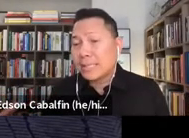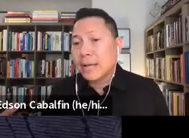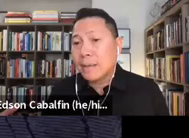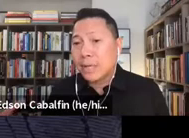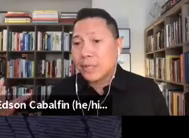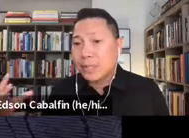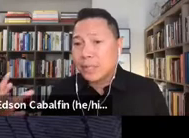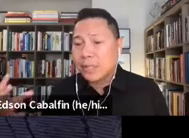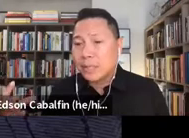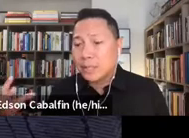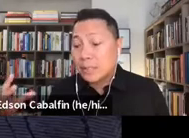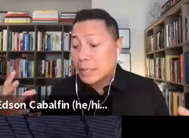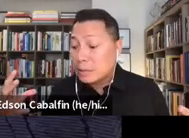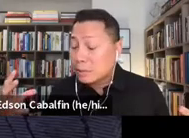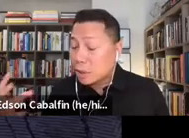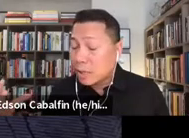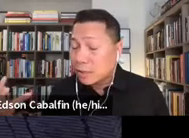complex because